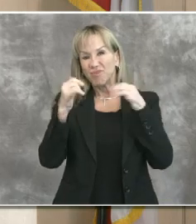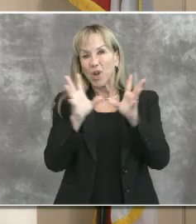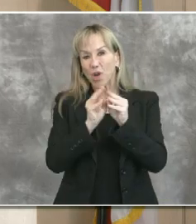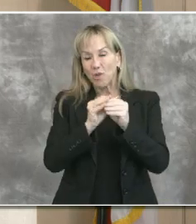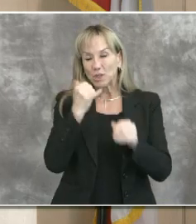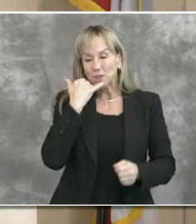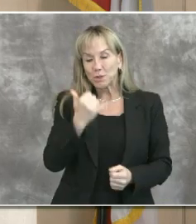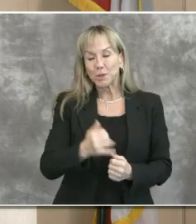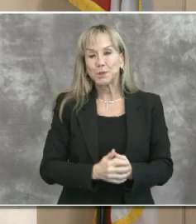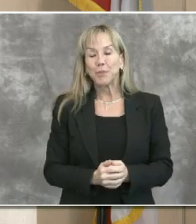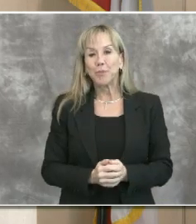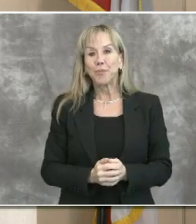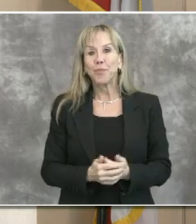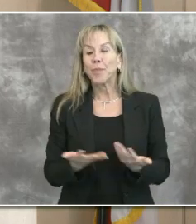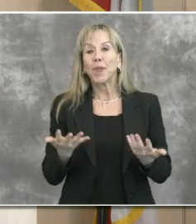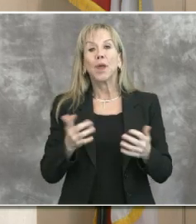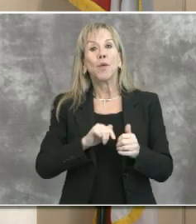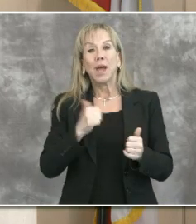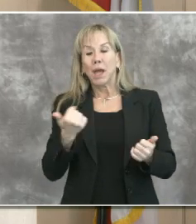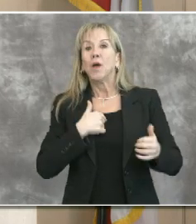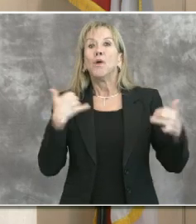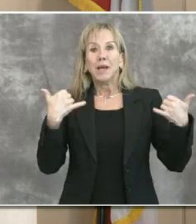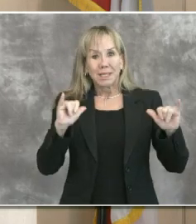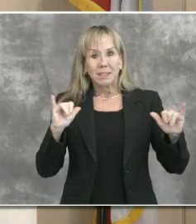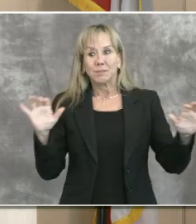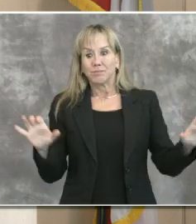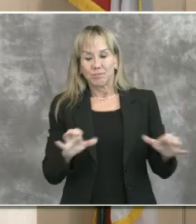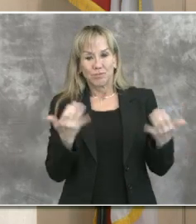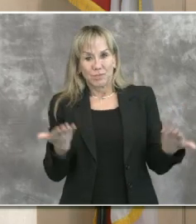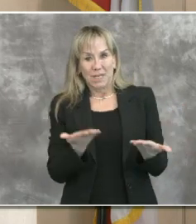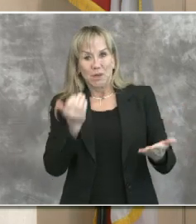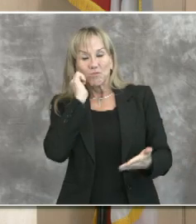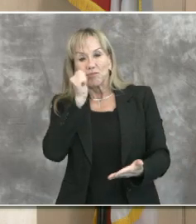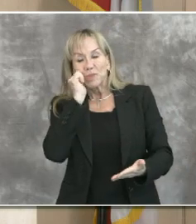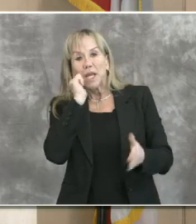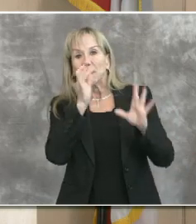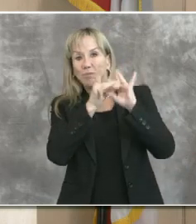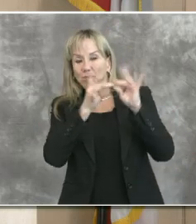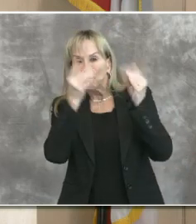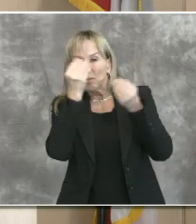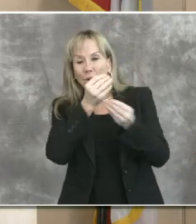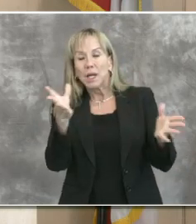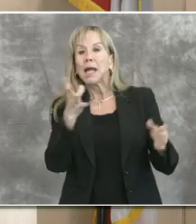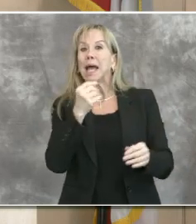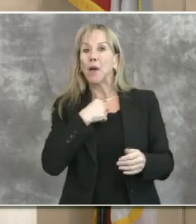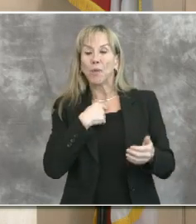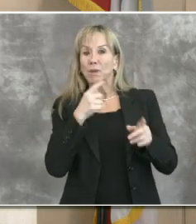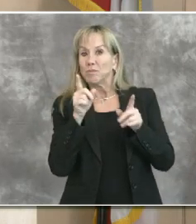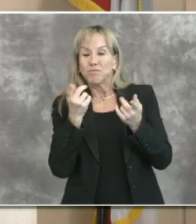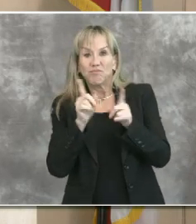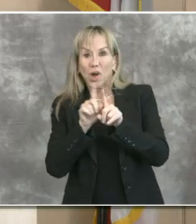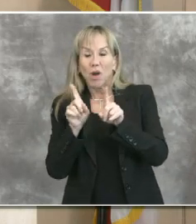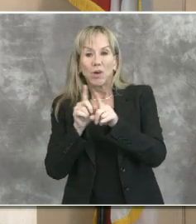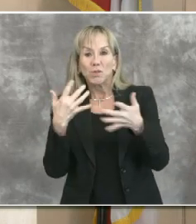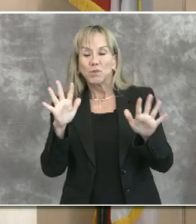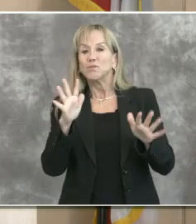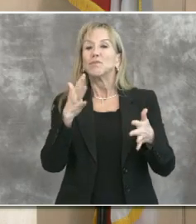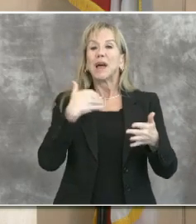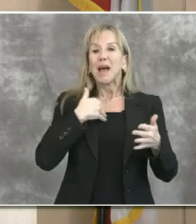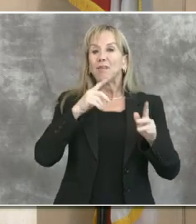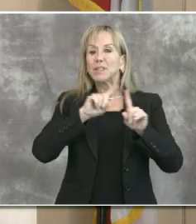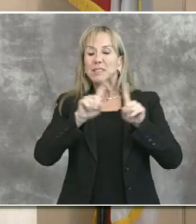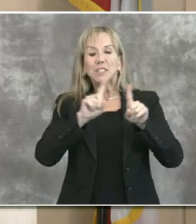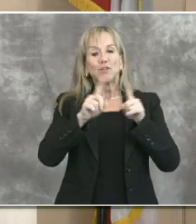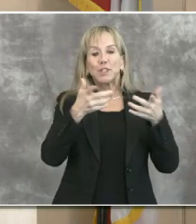In addition, we continue to hold our daily media briefings, and we have engaged our San Diego County community with the Live Well at